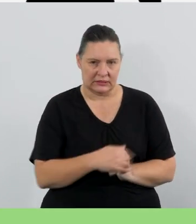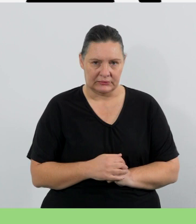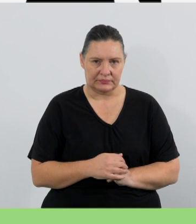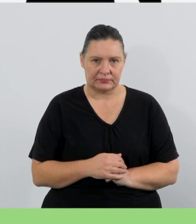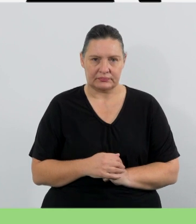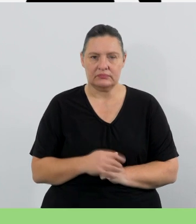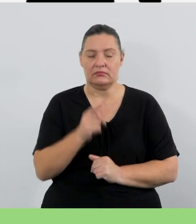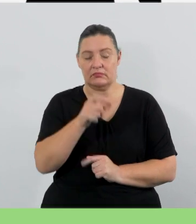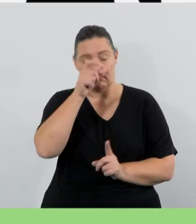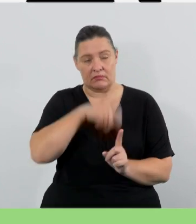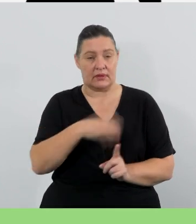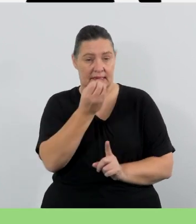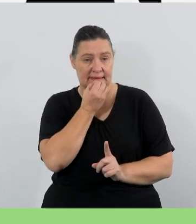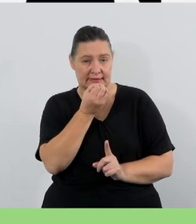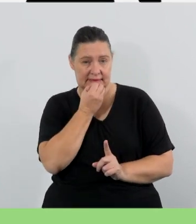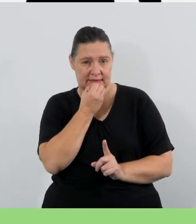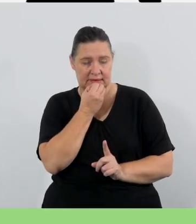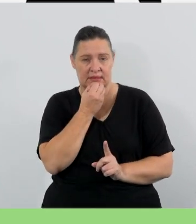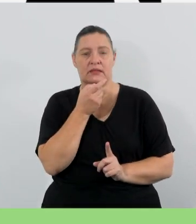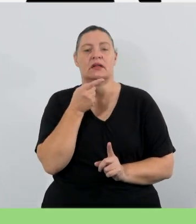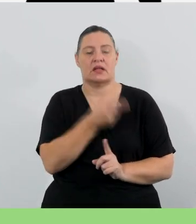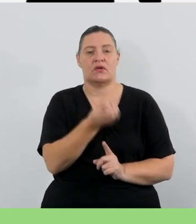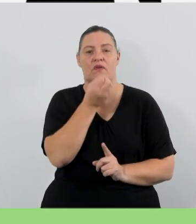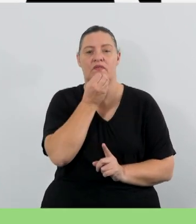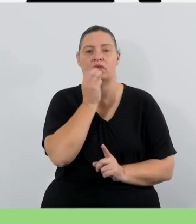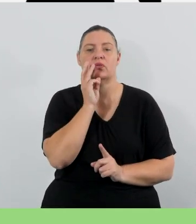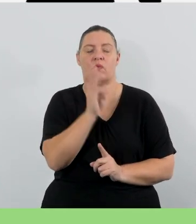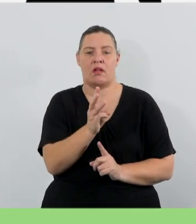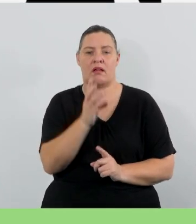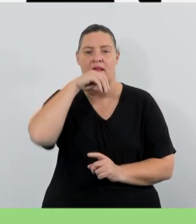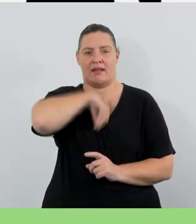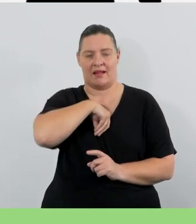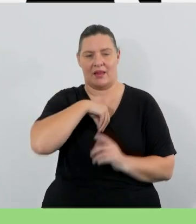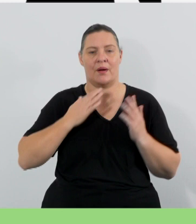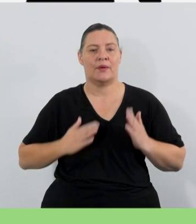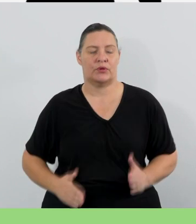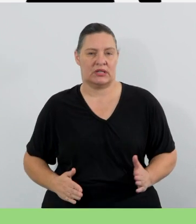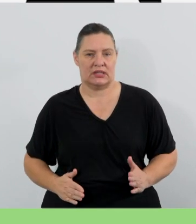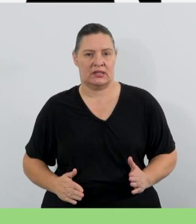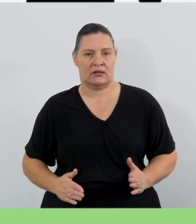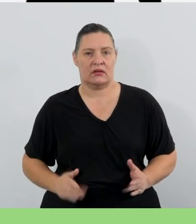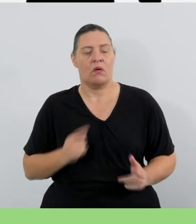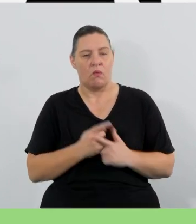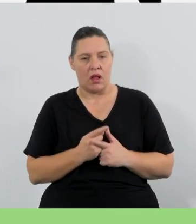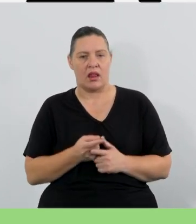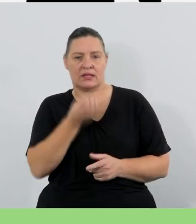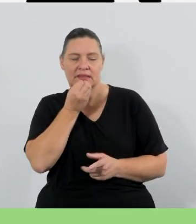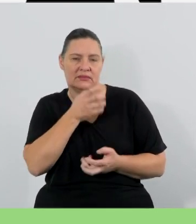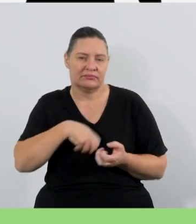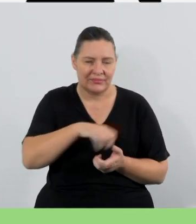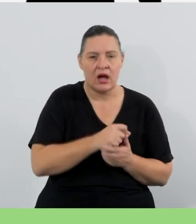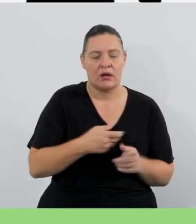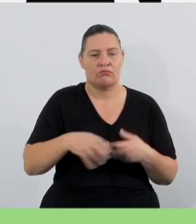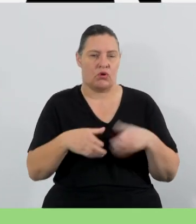So now, when this person eats this burger, obviously the food is going to get inside the body and it's going to be digested